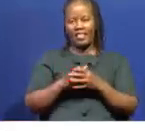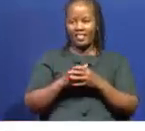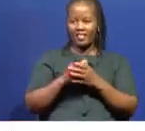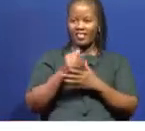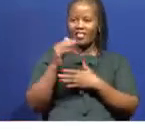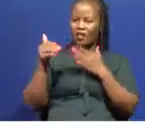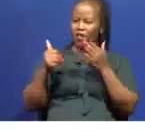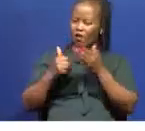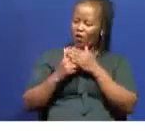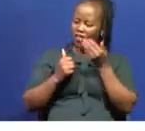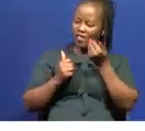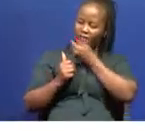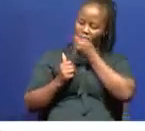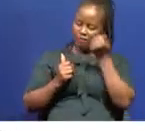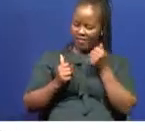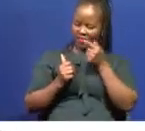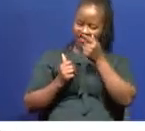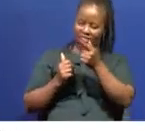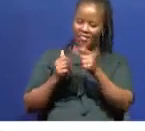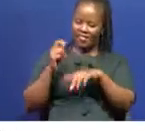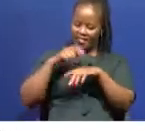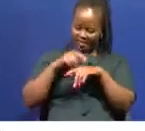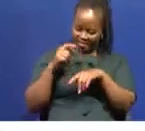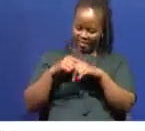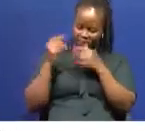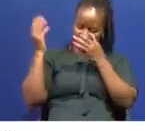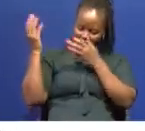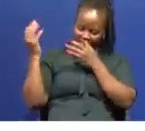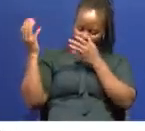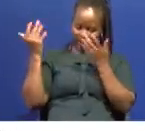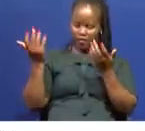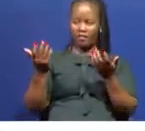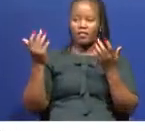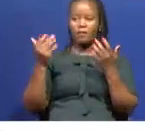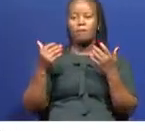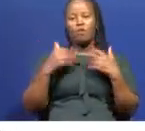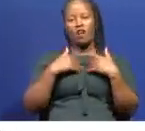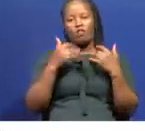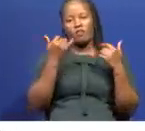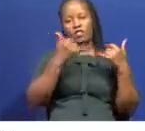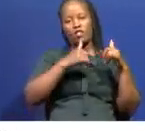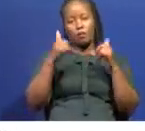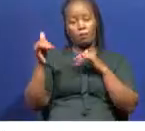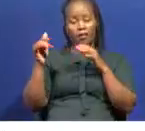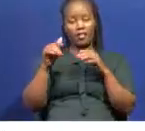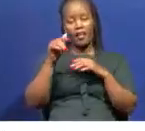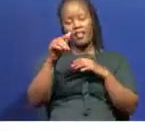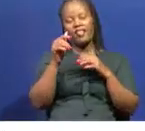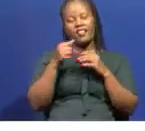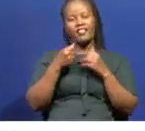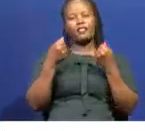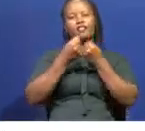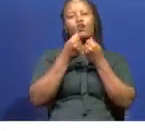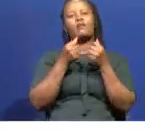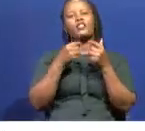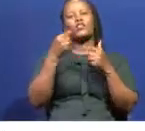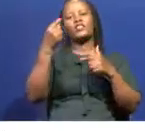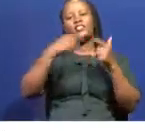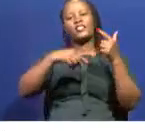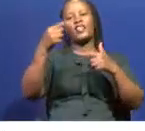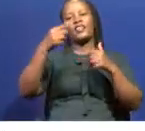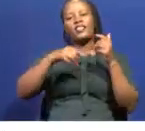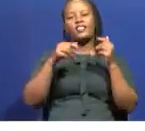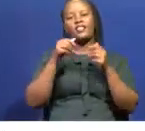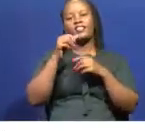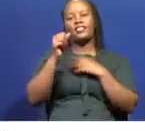best, Naomi, as you look forward to being in the playing in this Sunshine Development Tour once again. After the